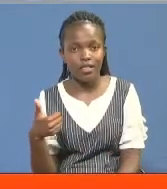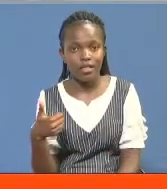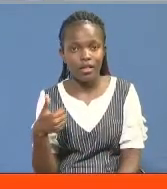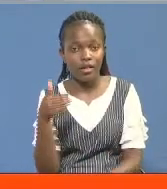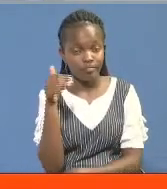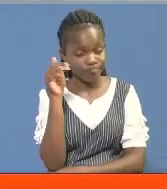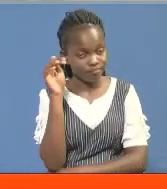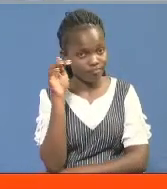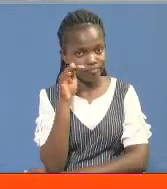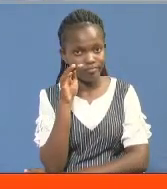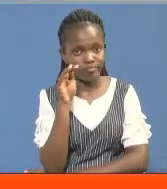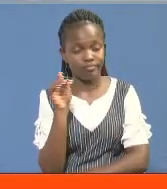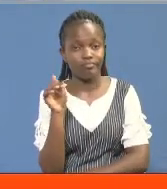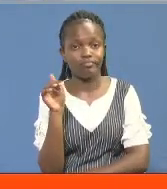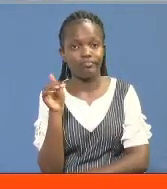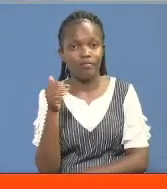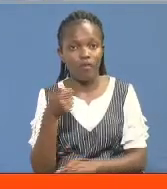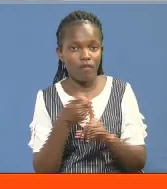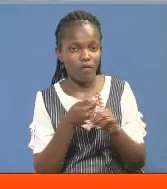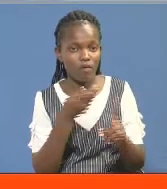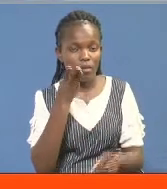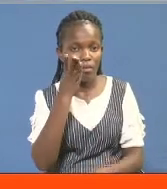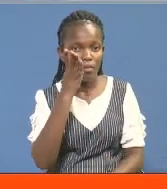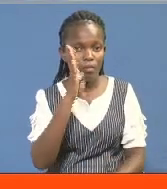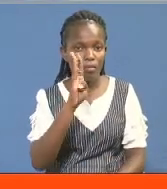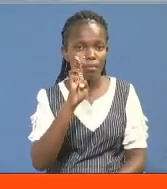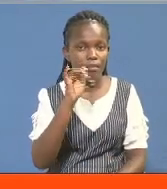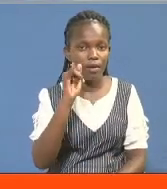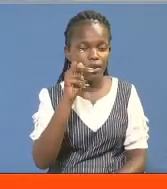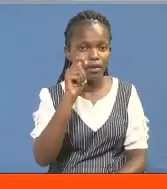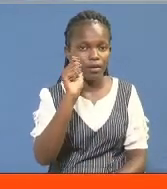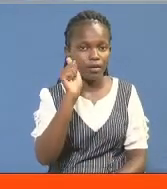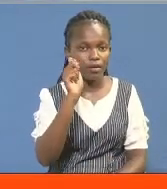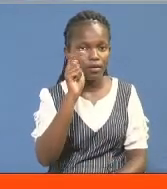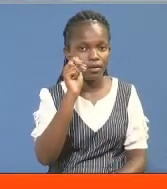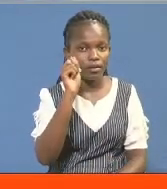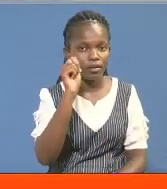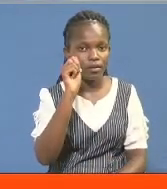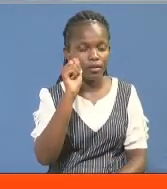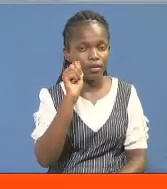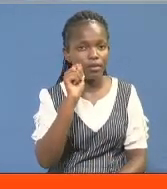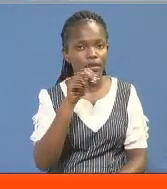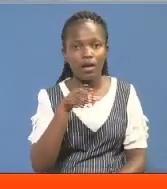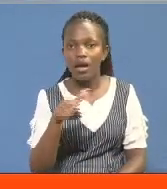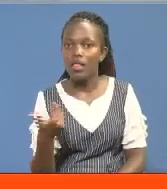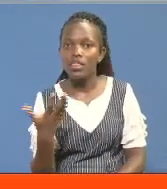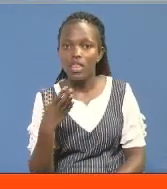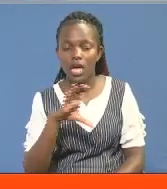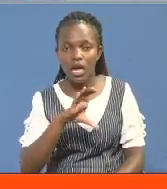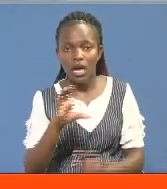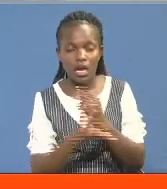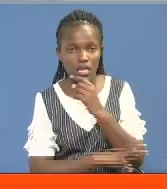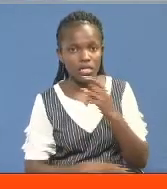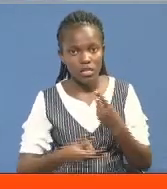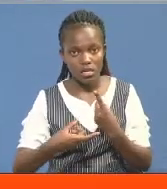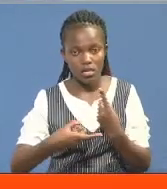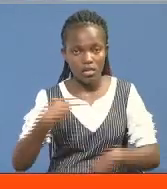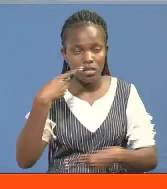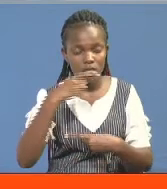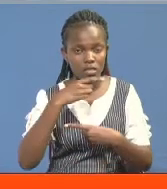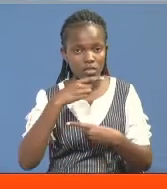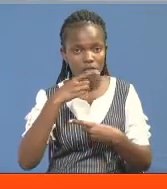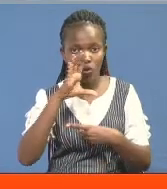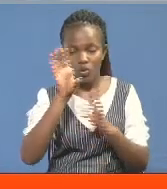borrow from Britain. They went through Brexit. We would borrow from other countries that have successfully changed